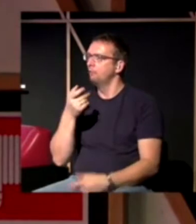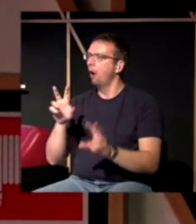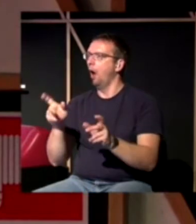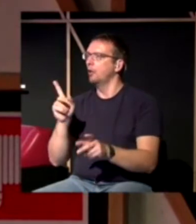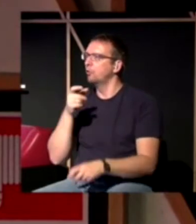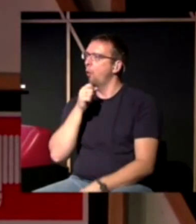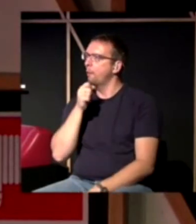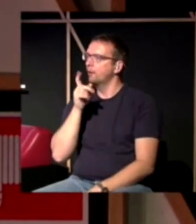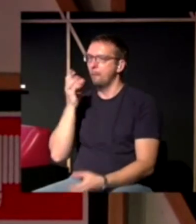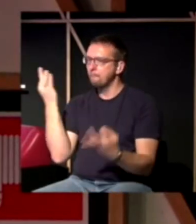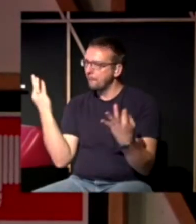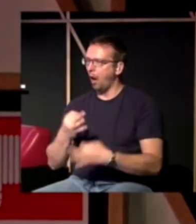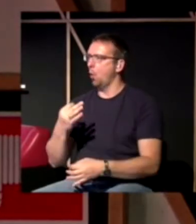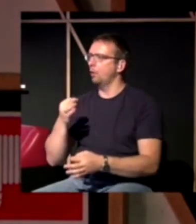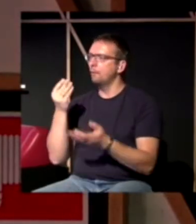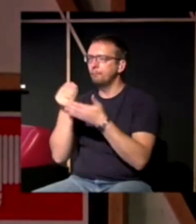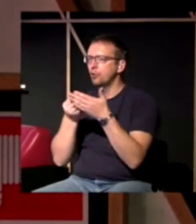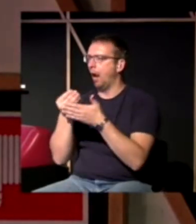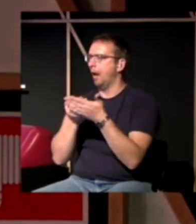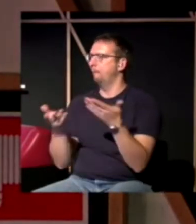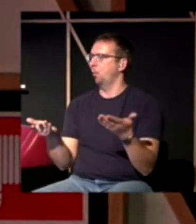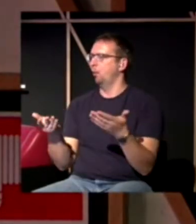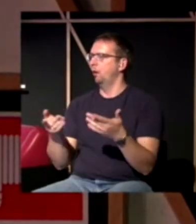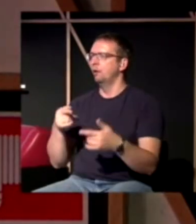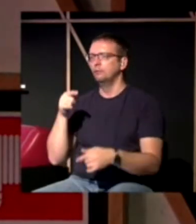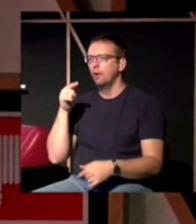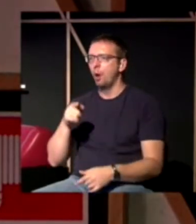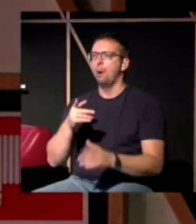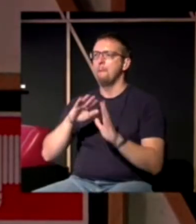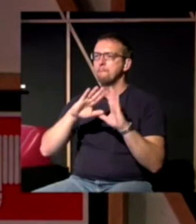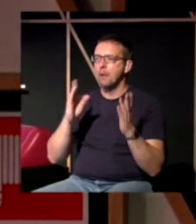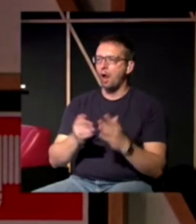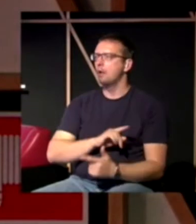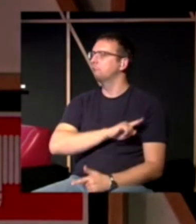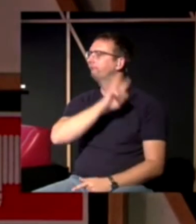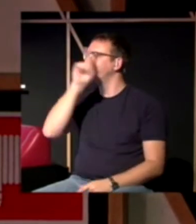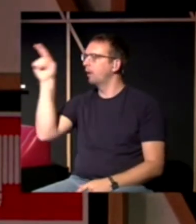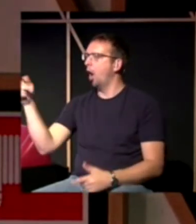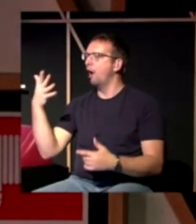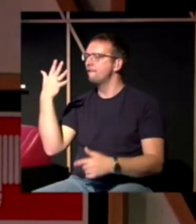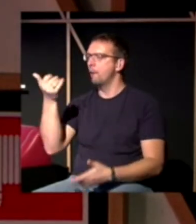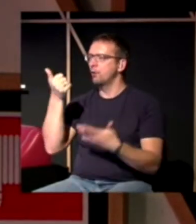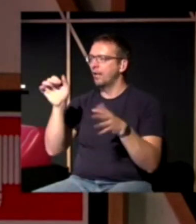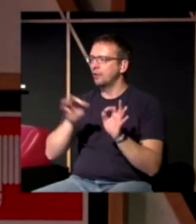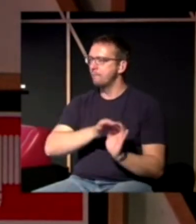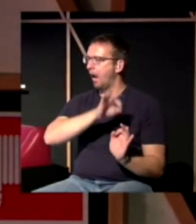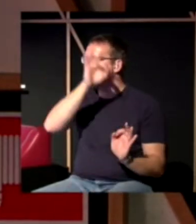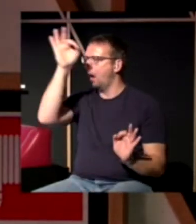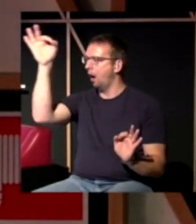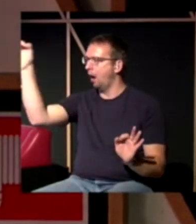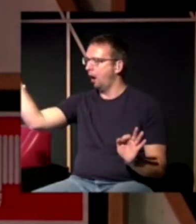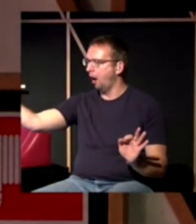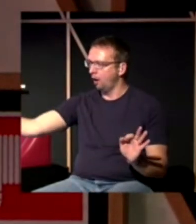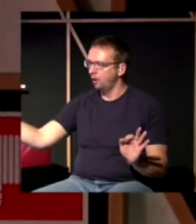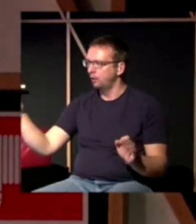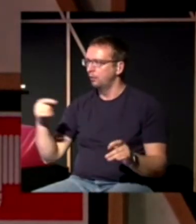yards at one point before you understand where the ball is. He mentions the edge of the penalty area. He mentions the wrong edge of the penalty area,